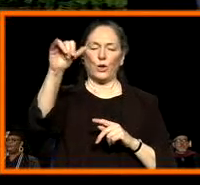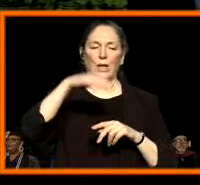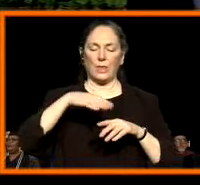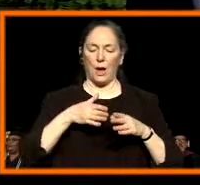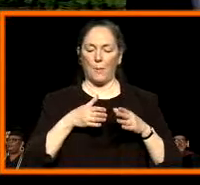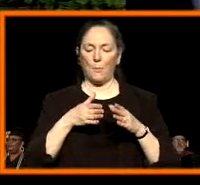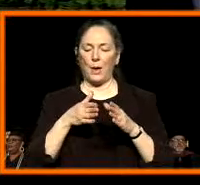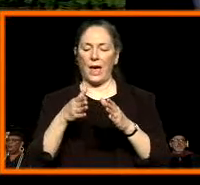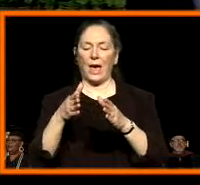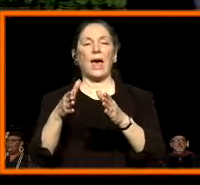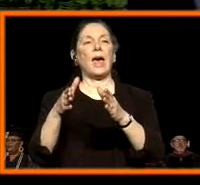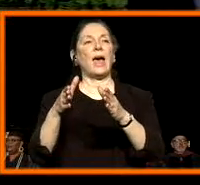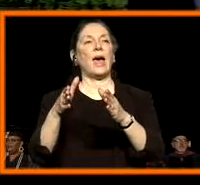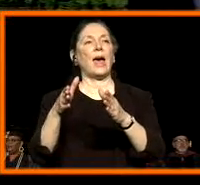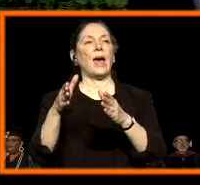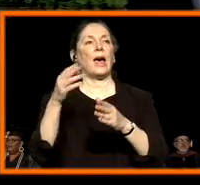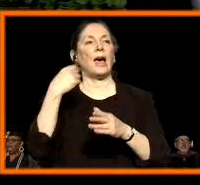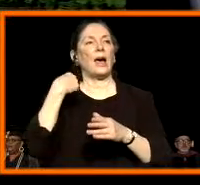forever in the